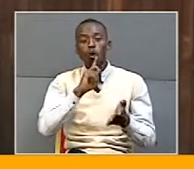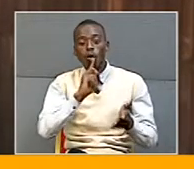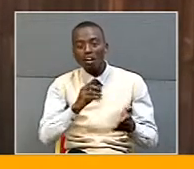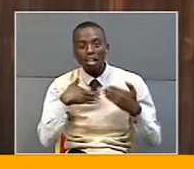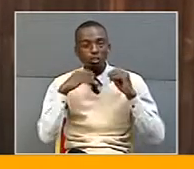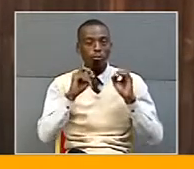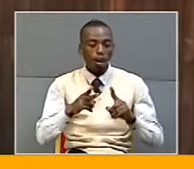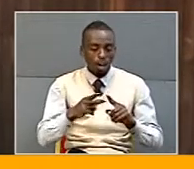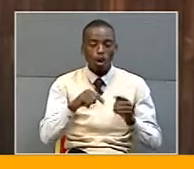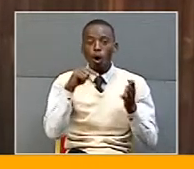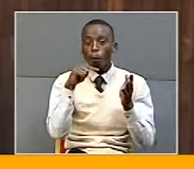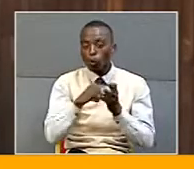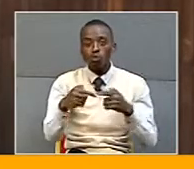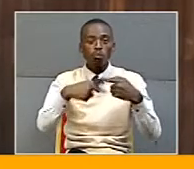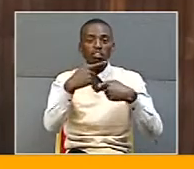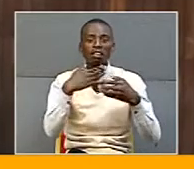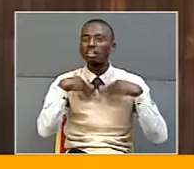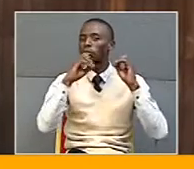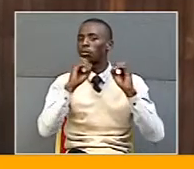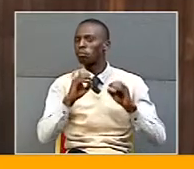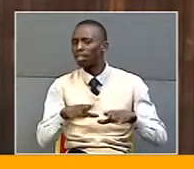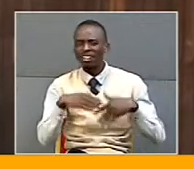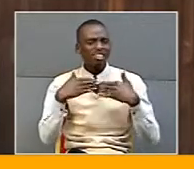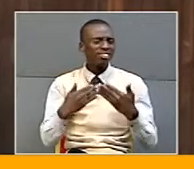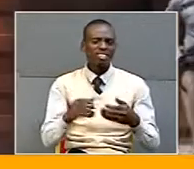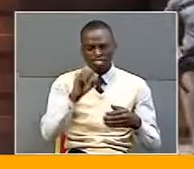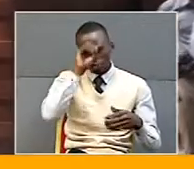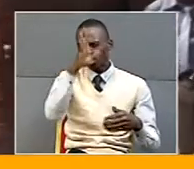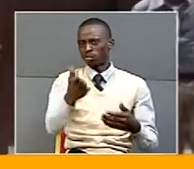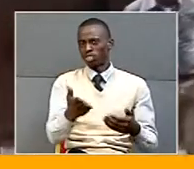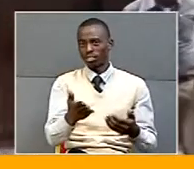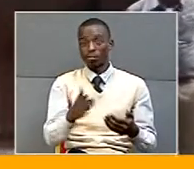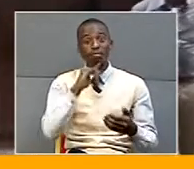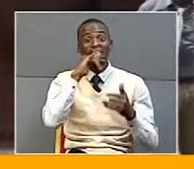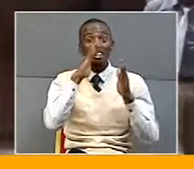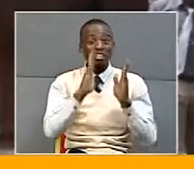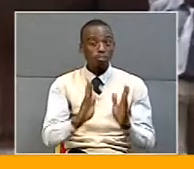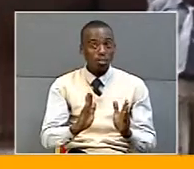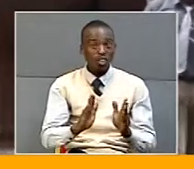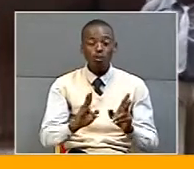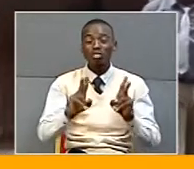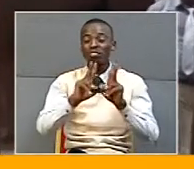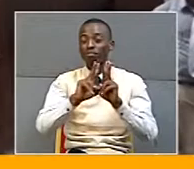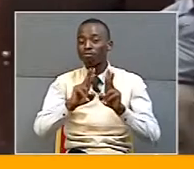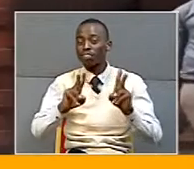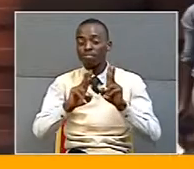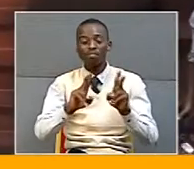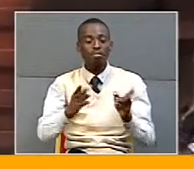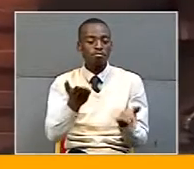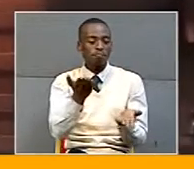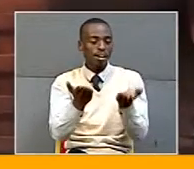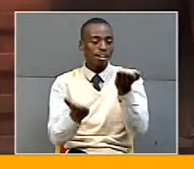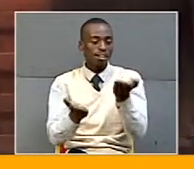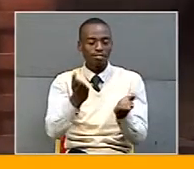of procedure. This is ridiculous. I think the speaker was really well balanced.